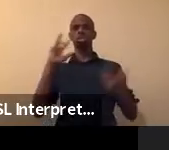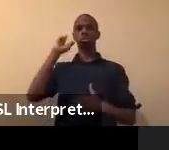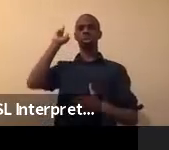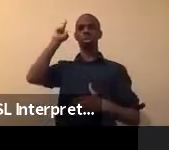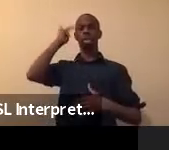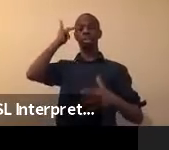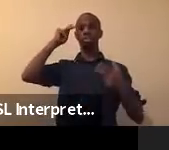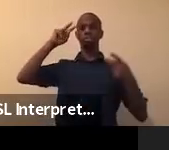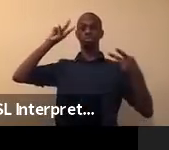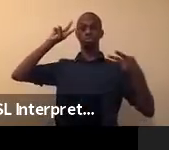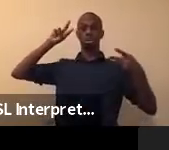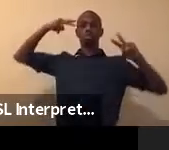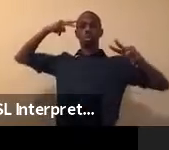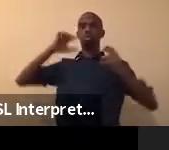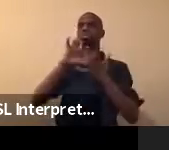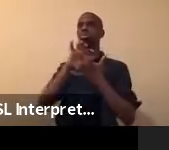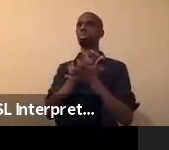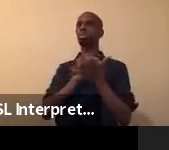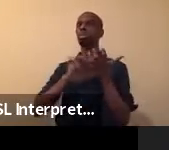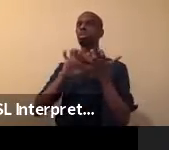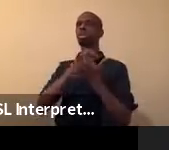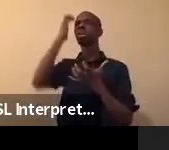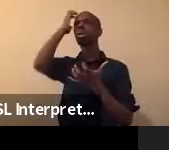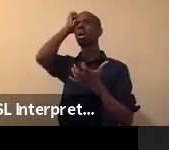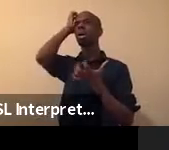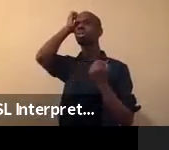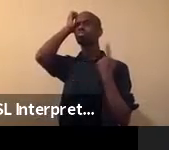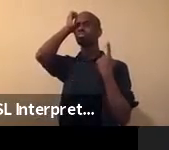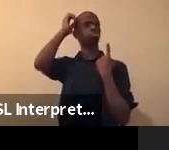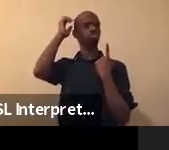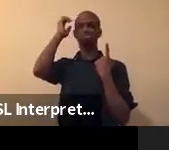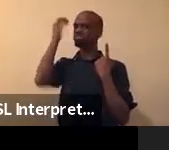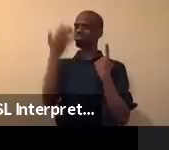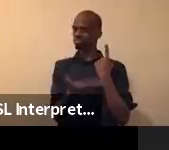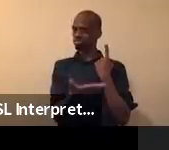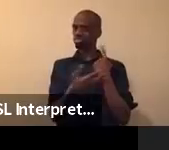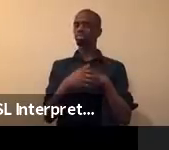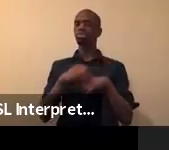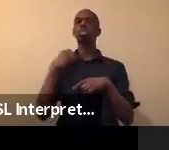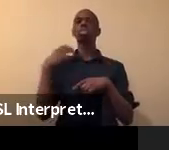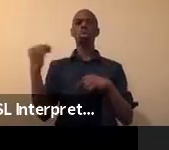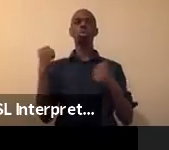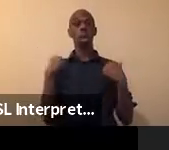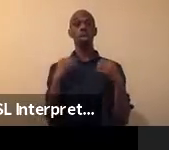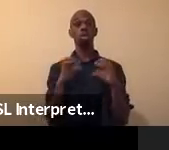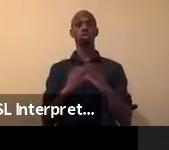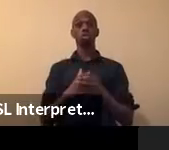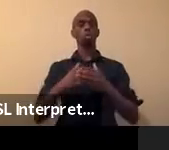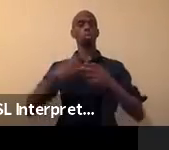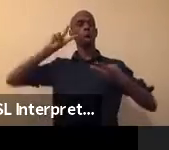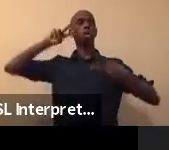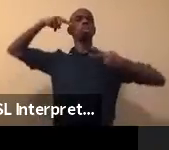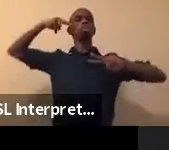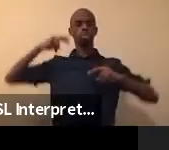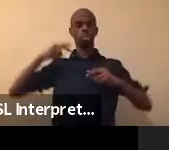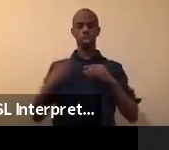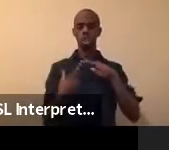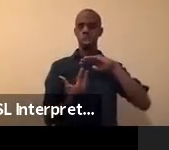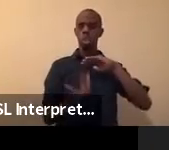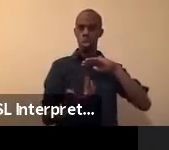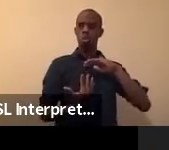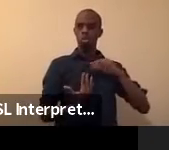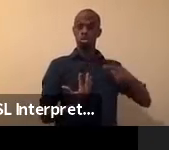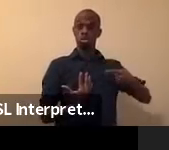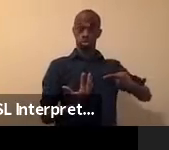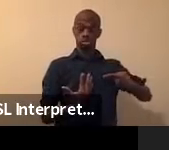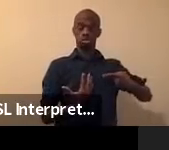forth? So here, right, this mutual misunderstanding, misdirected rage frames were used to do this, right? So you saw